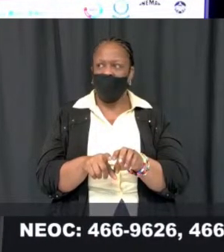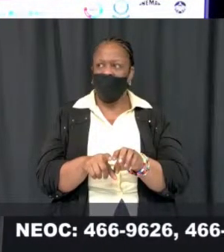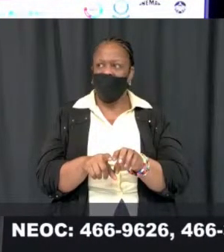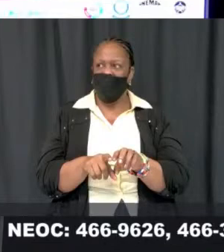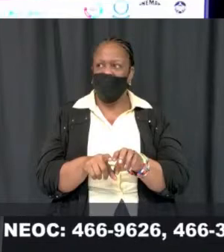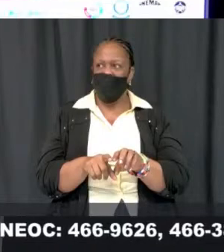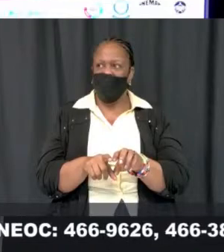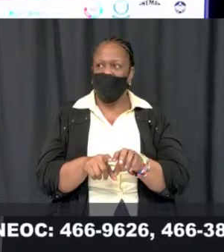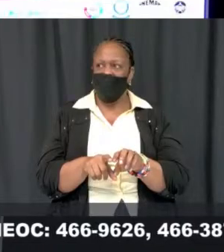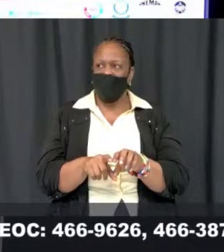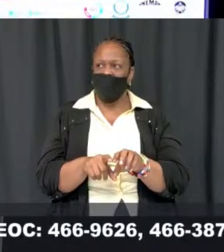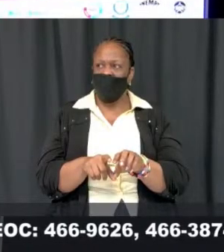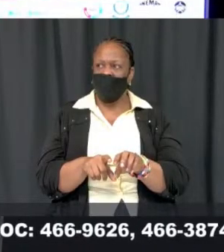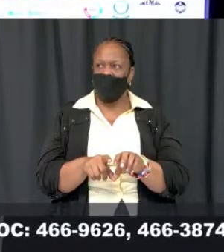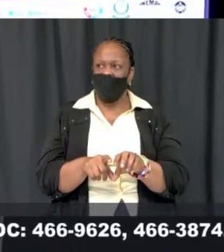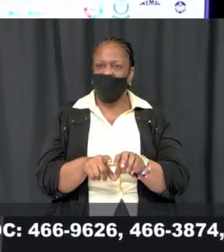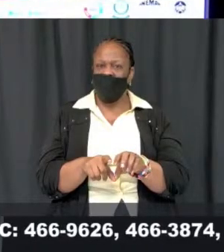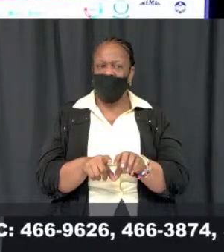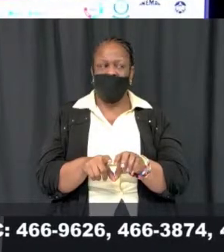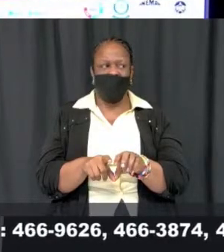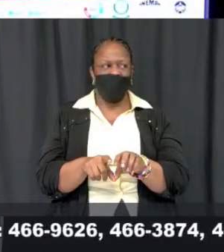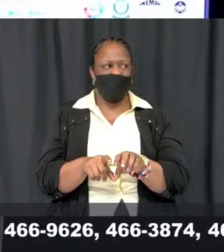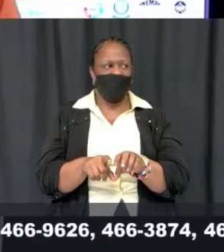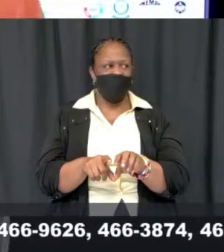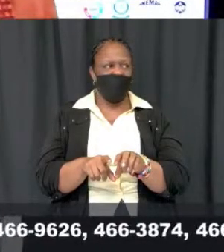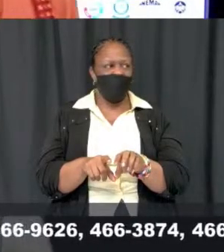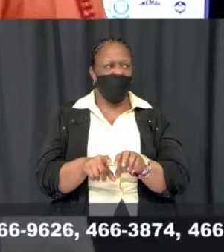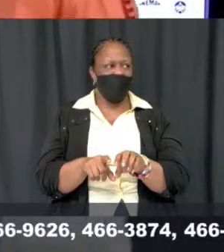the security company.